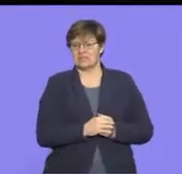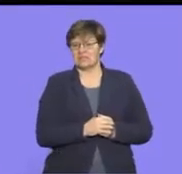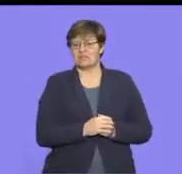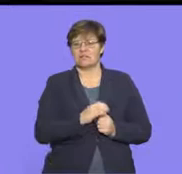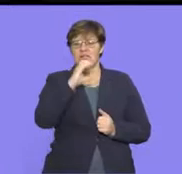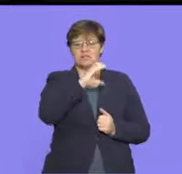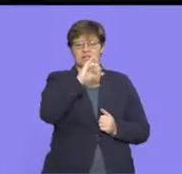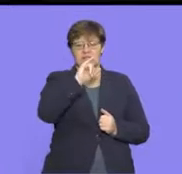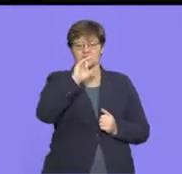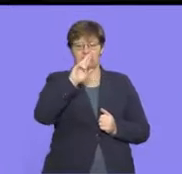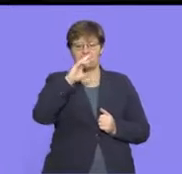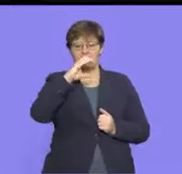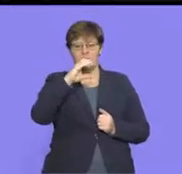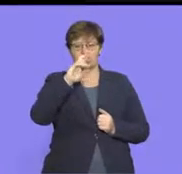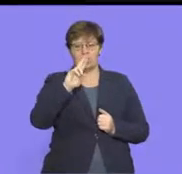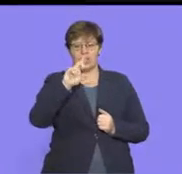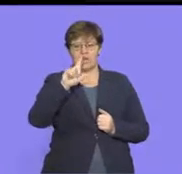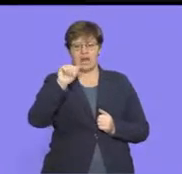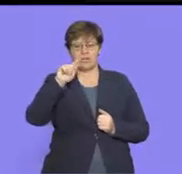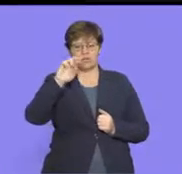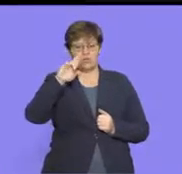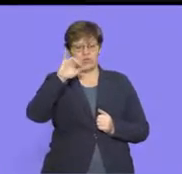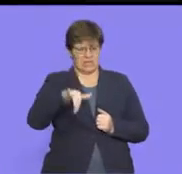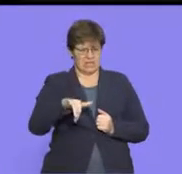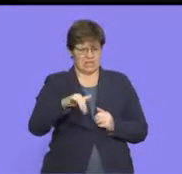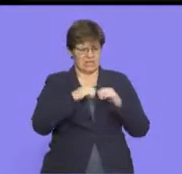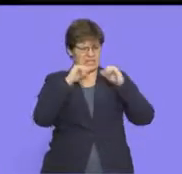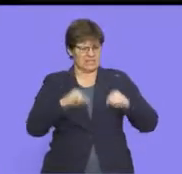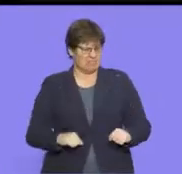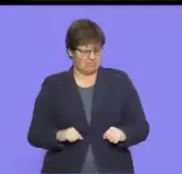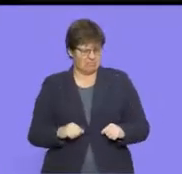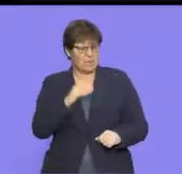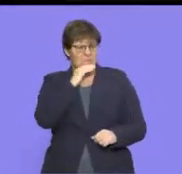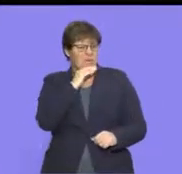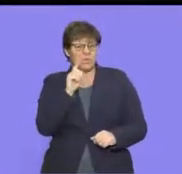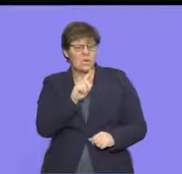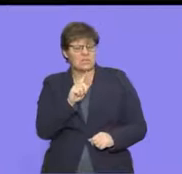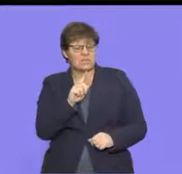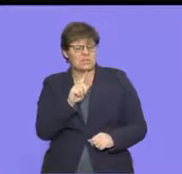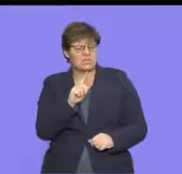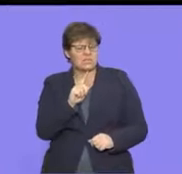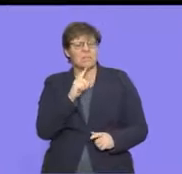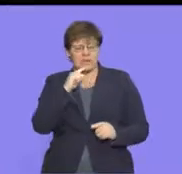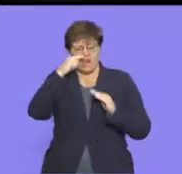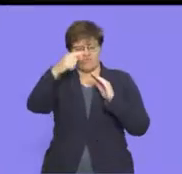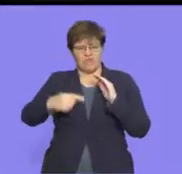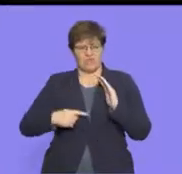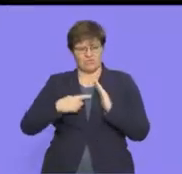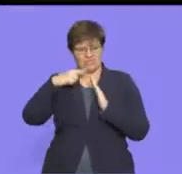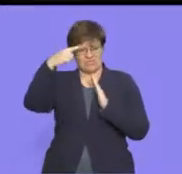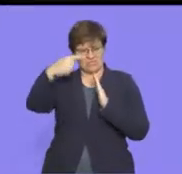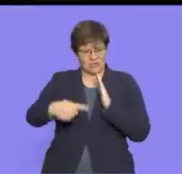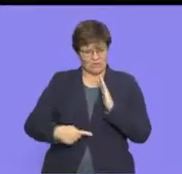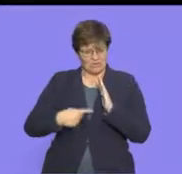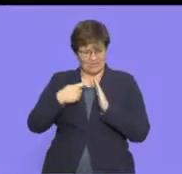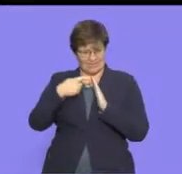a circulatory system? What do you do when you circulate? You get around, okay? You get